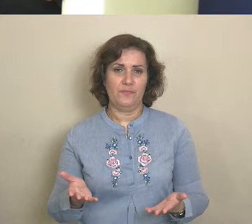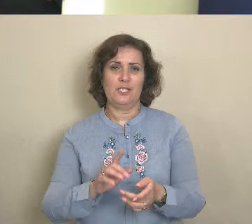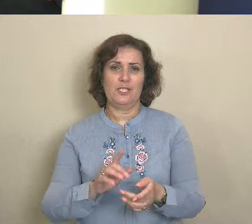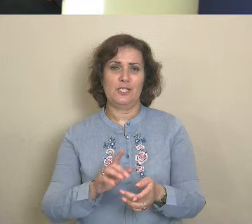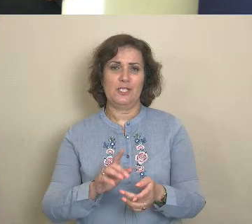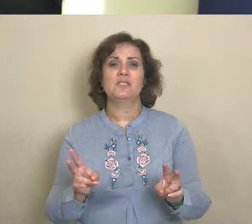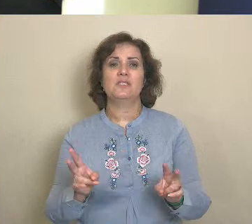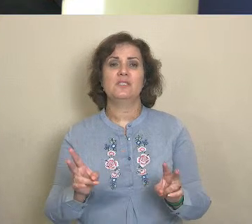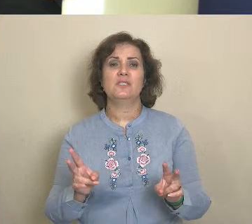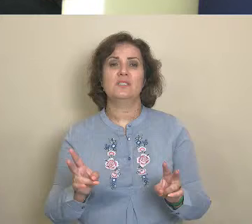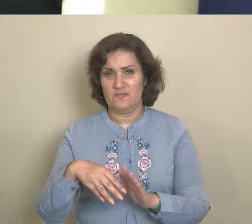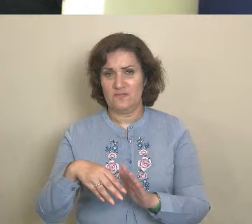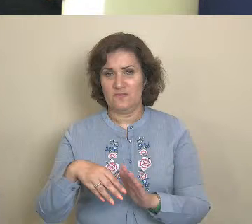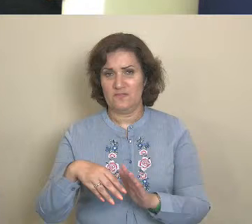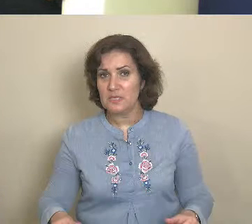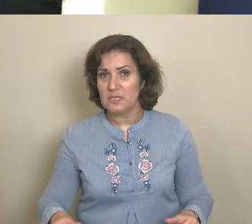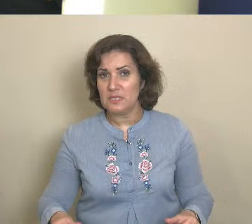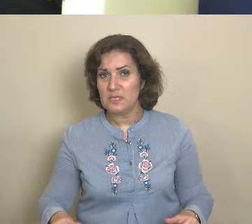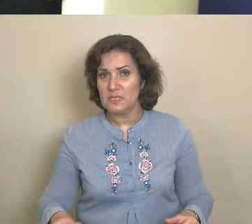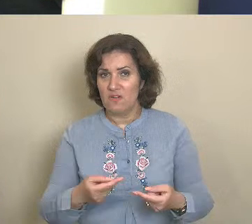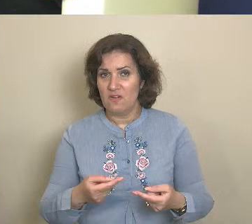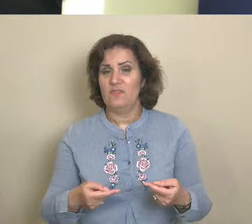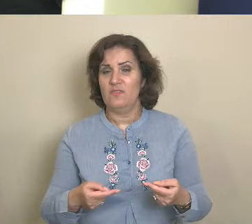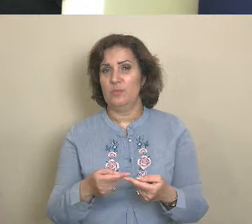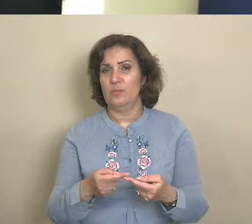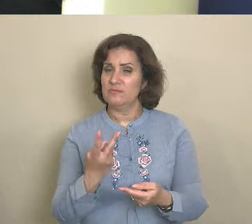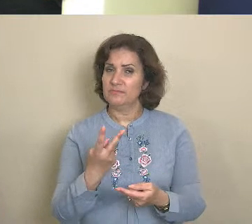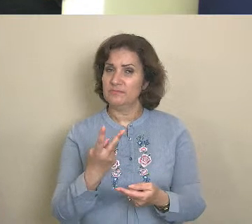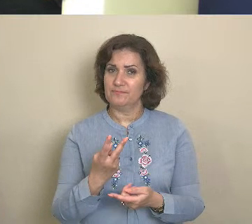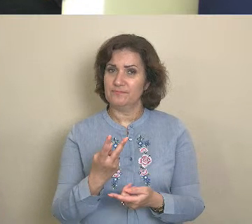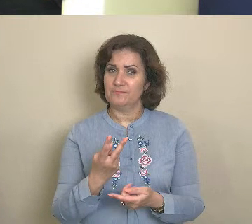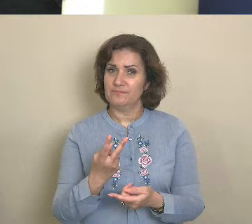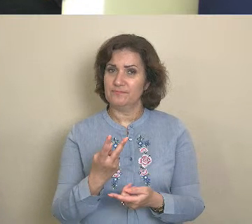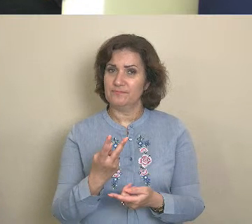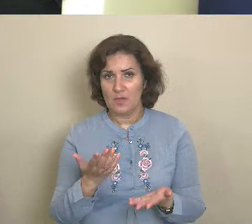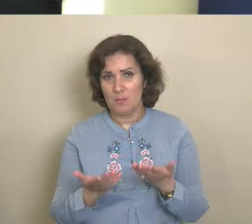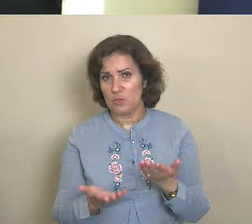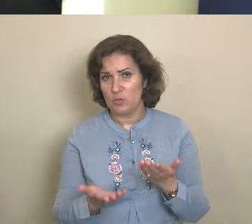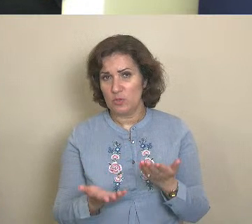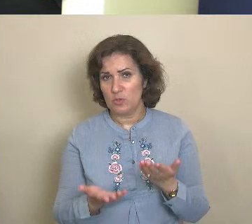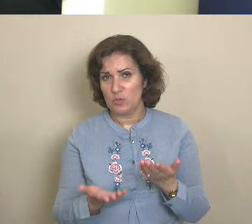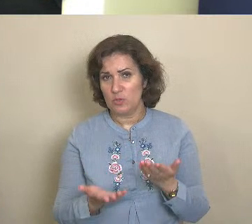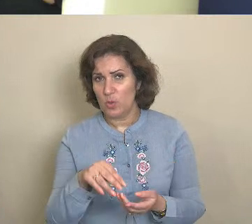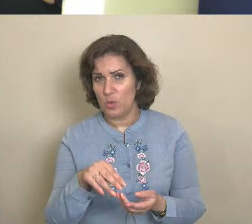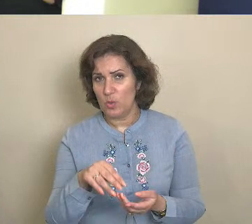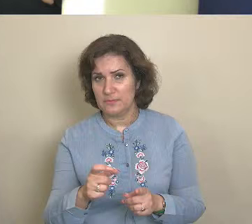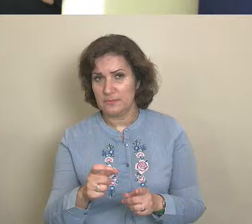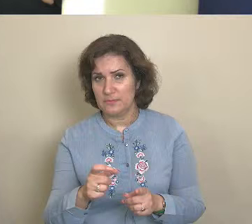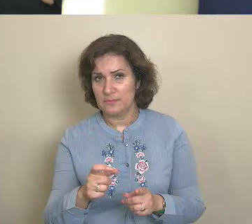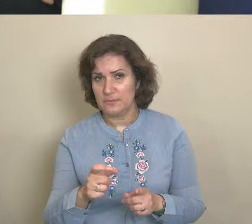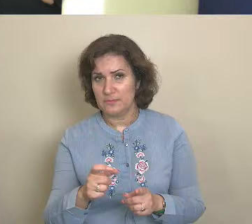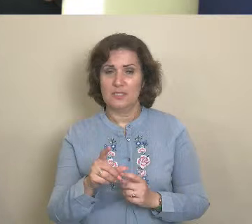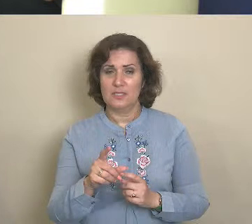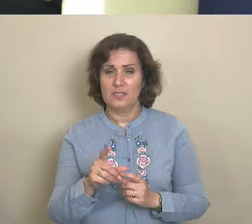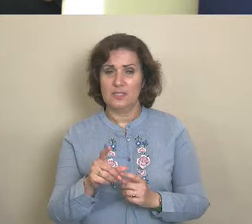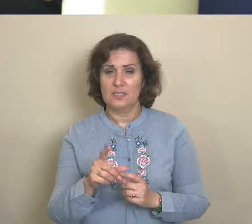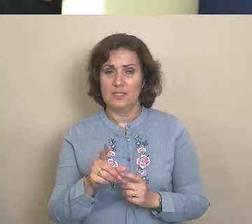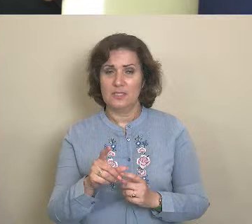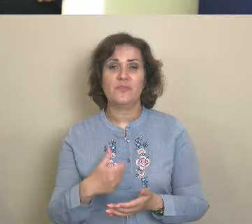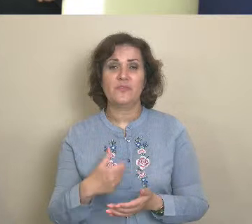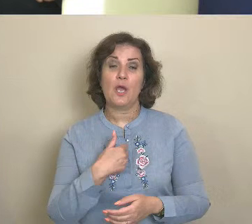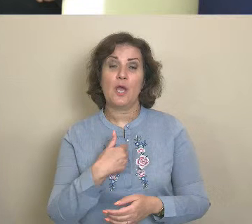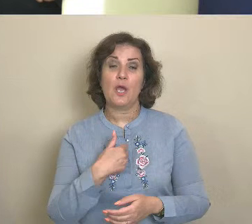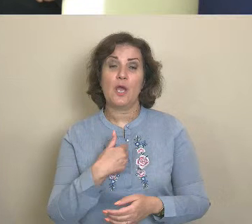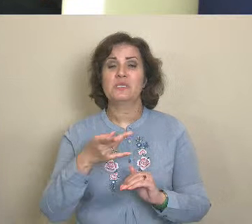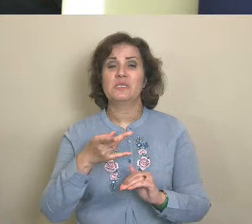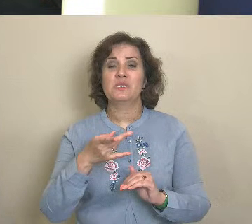managerial functions, then if the person stays as part of the commission, then the person can provide some